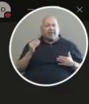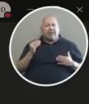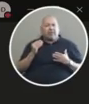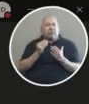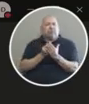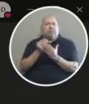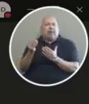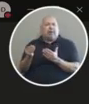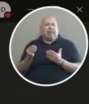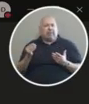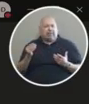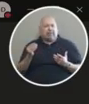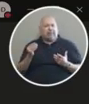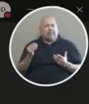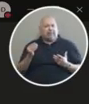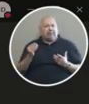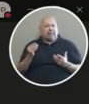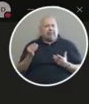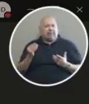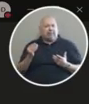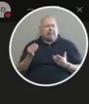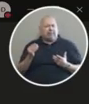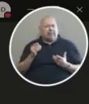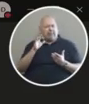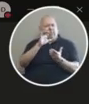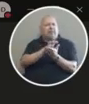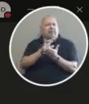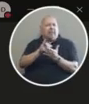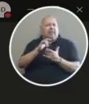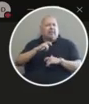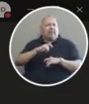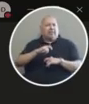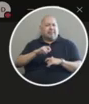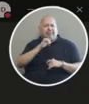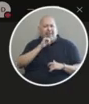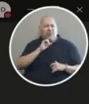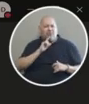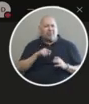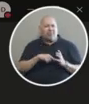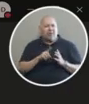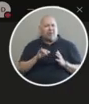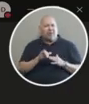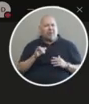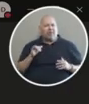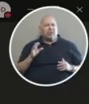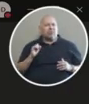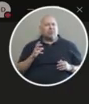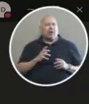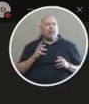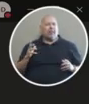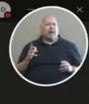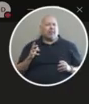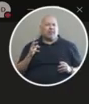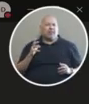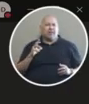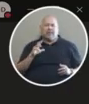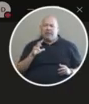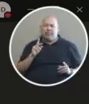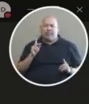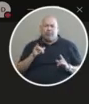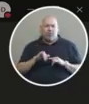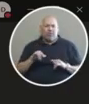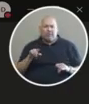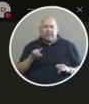coverage. And, you know, I believe that that HOTS isn't really going to be paid through that ballpark. So a lot of hard decisions are going to